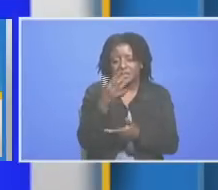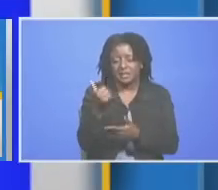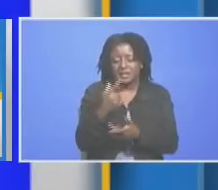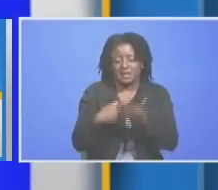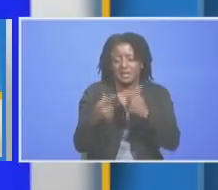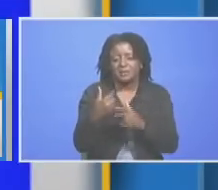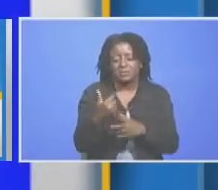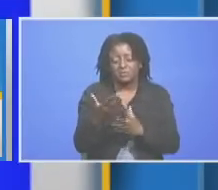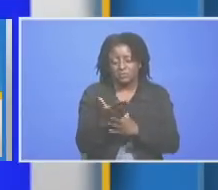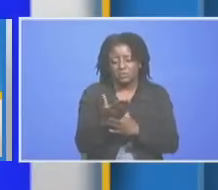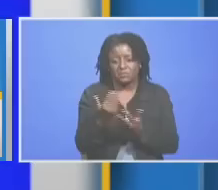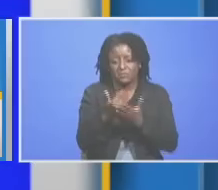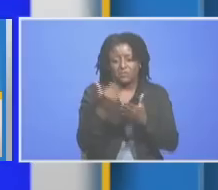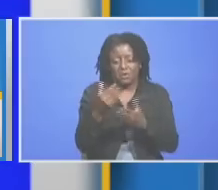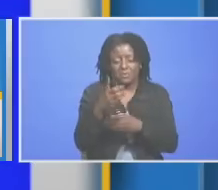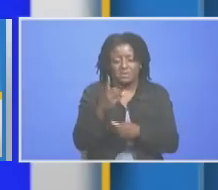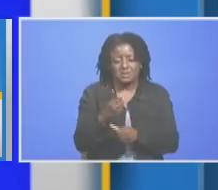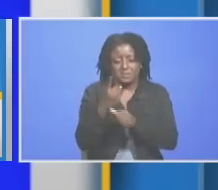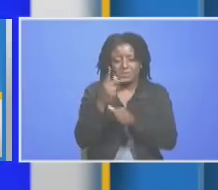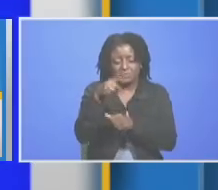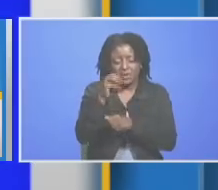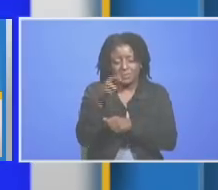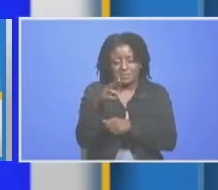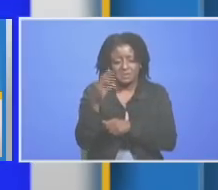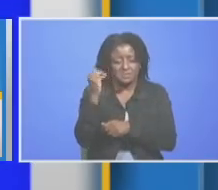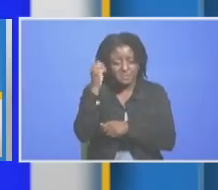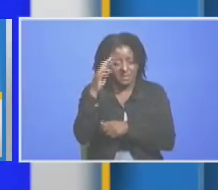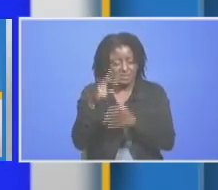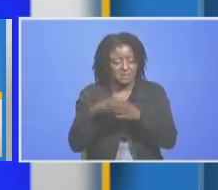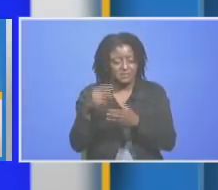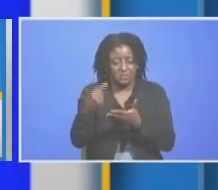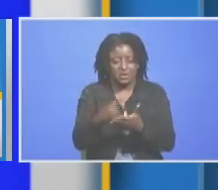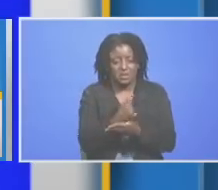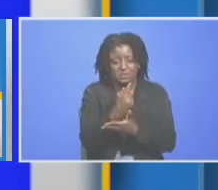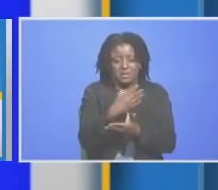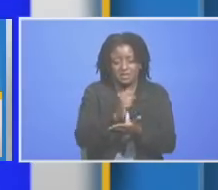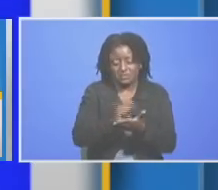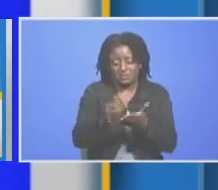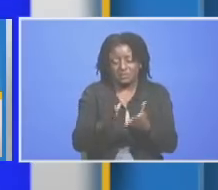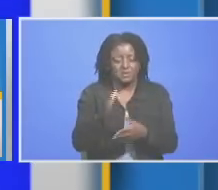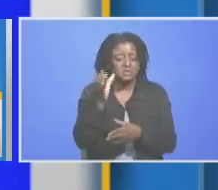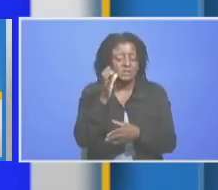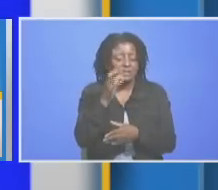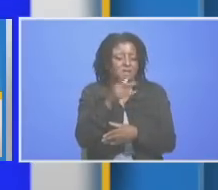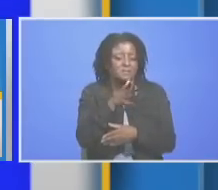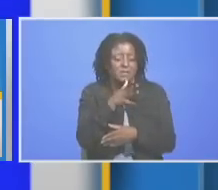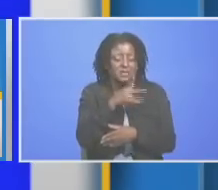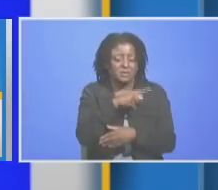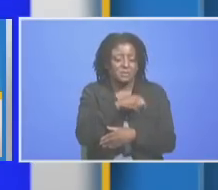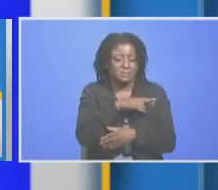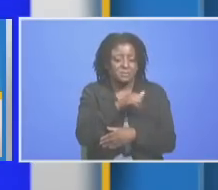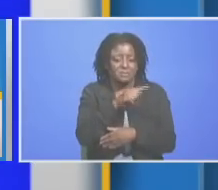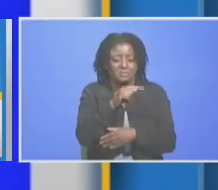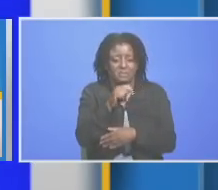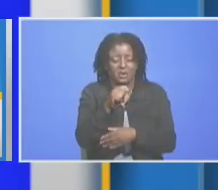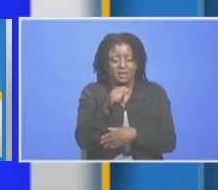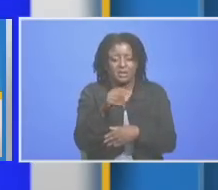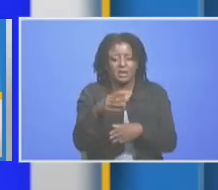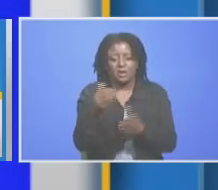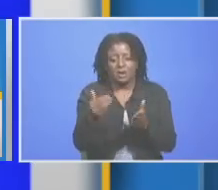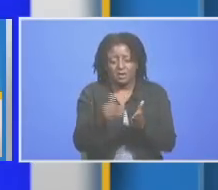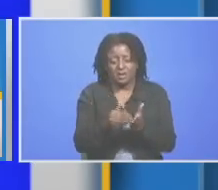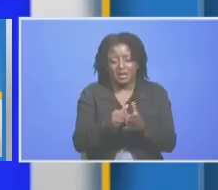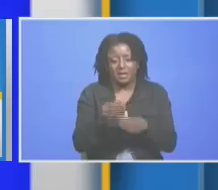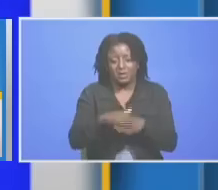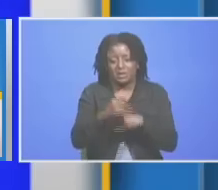Former Deputy Prime Minister, Minister of the Gospel, and author Cynthia Mother Pratt making waves yet again on the international scene as she's